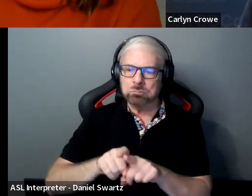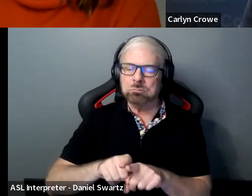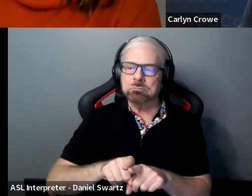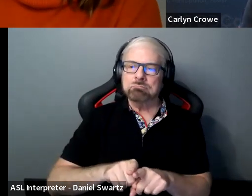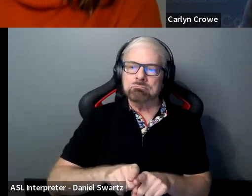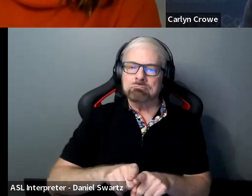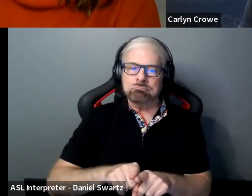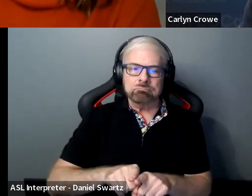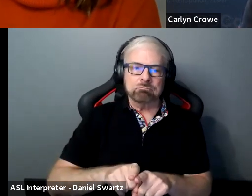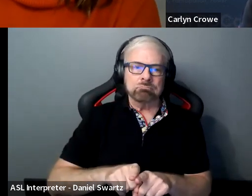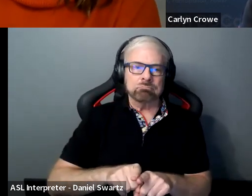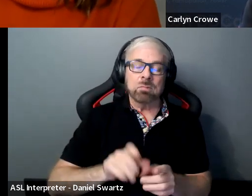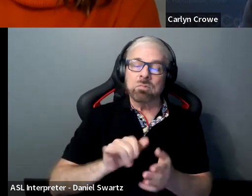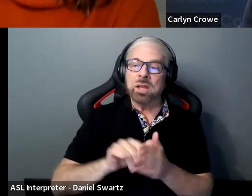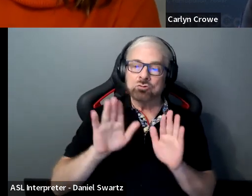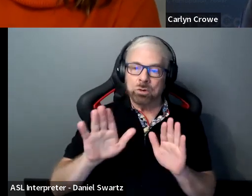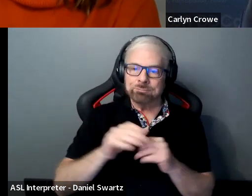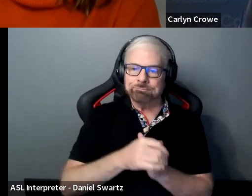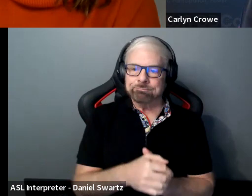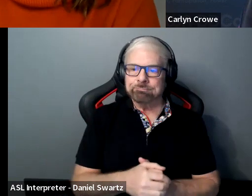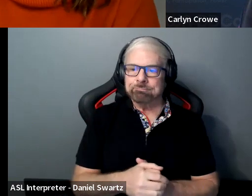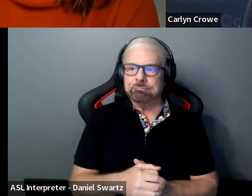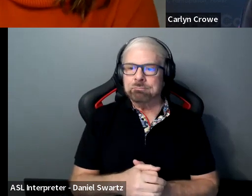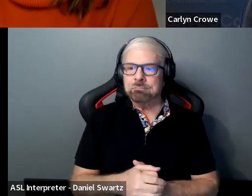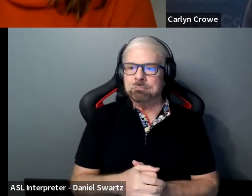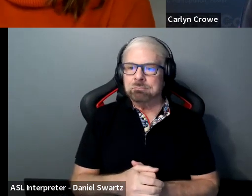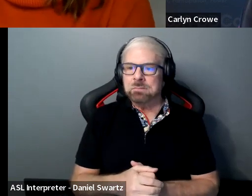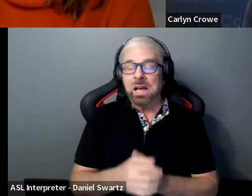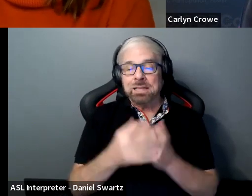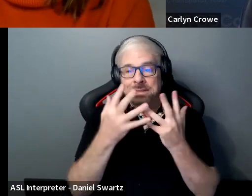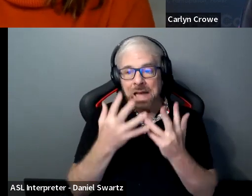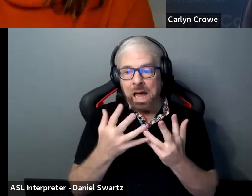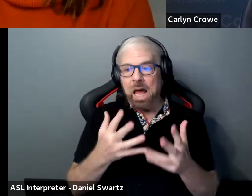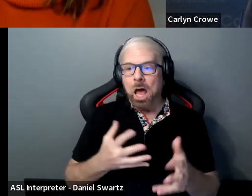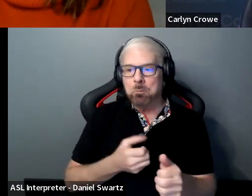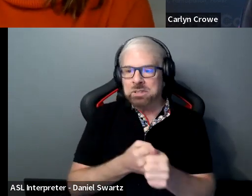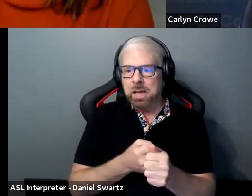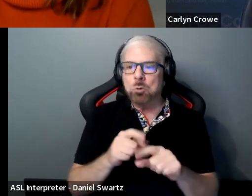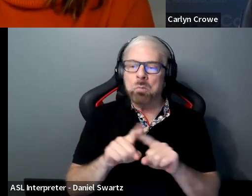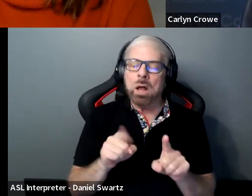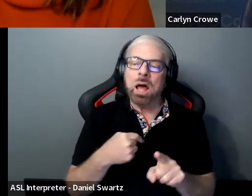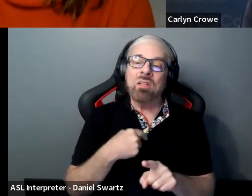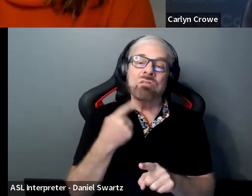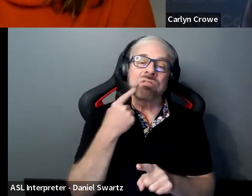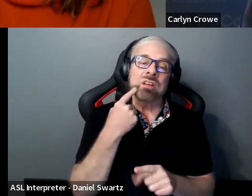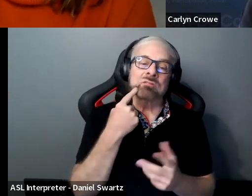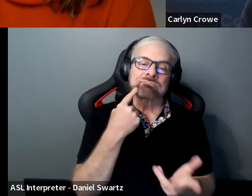That's great. It's a sad update, but I also think that when